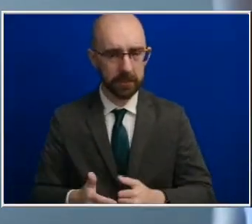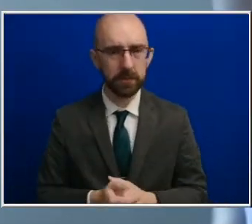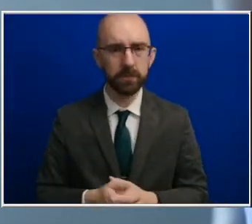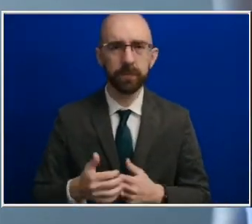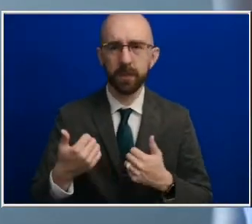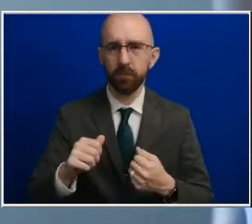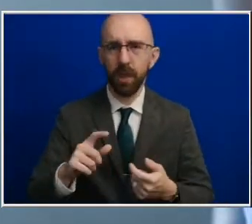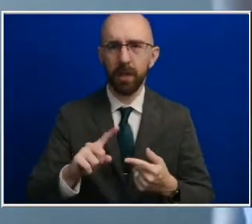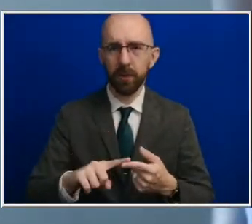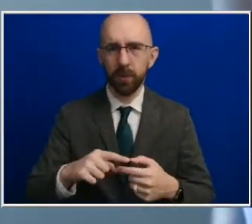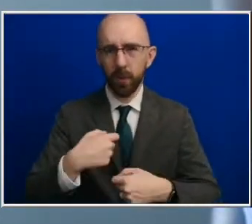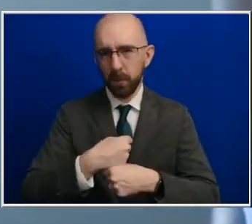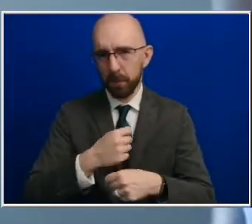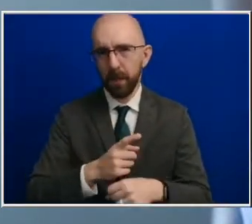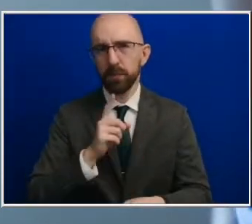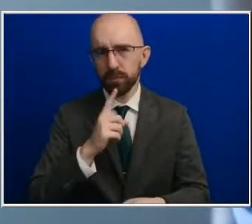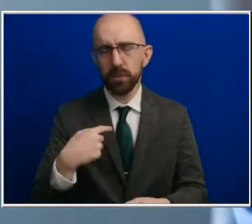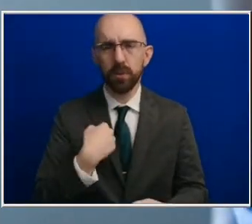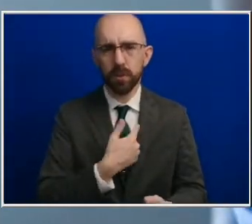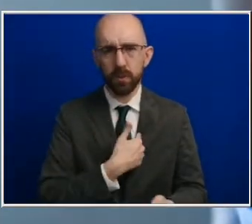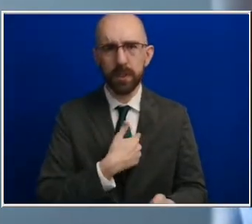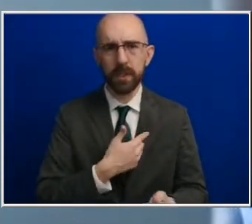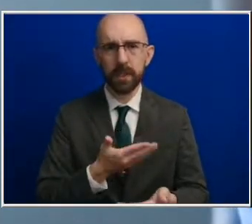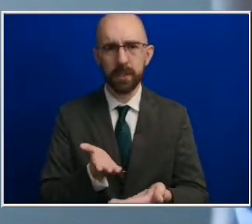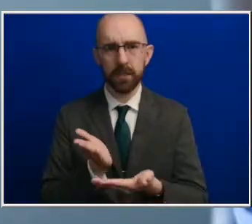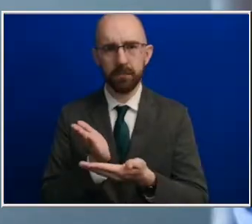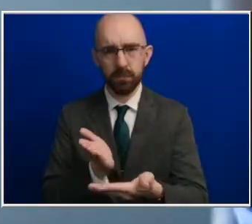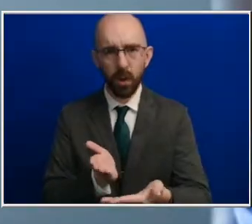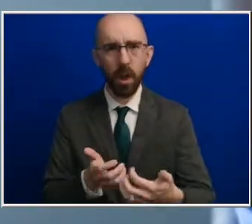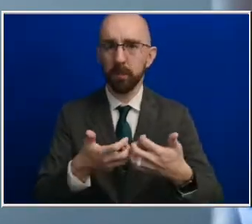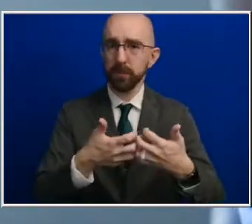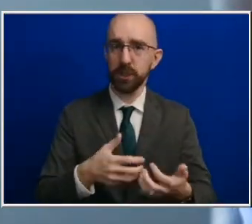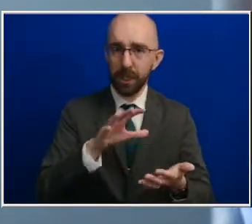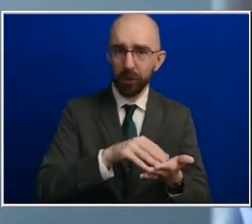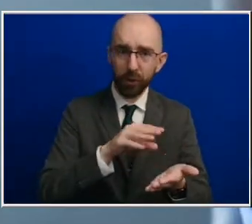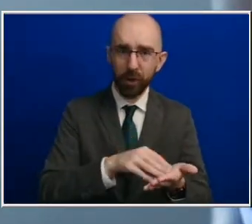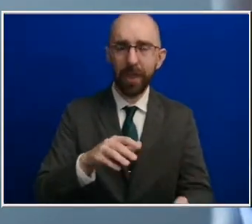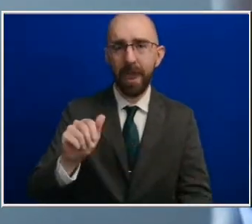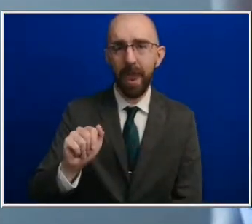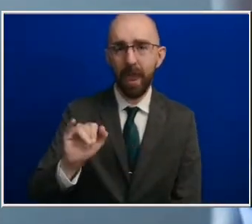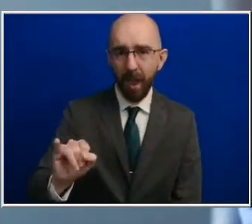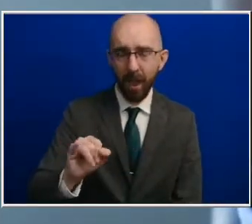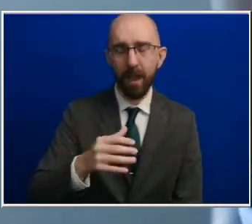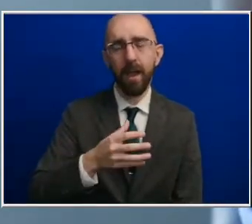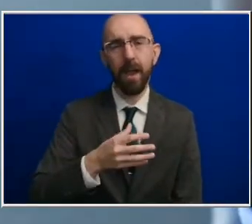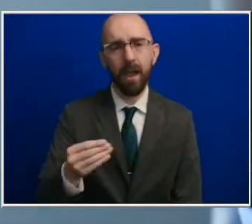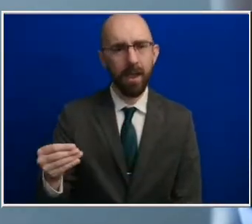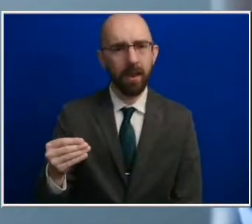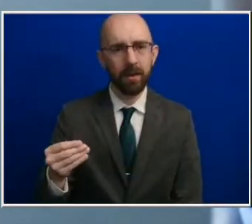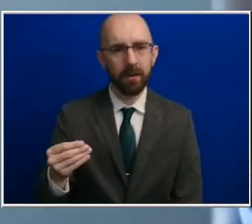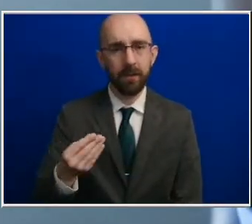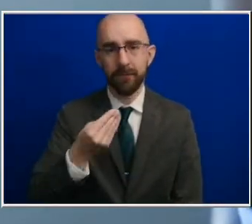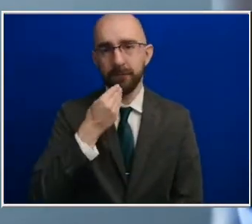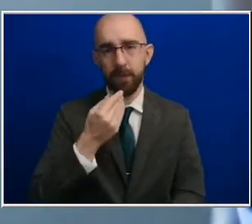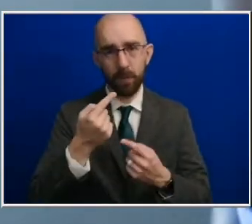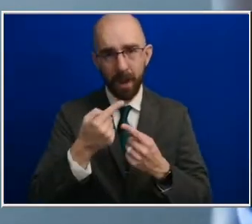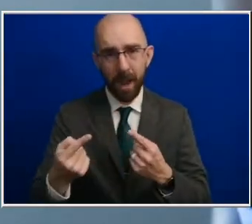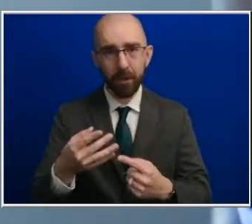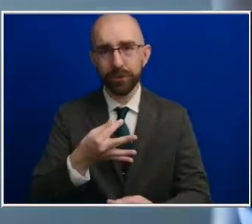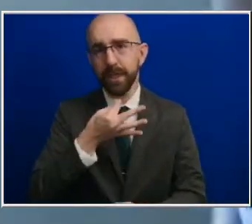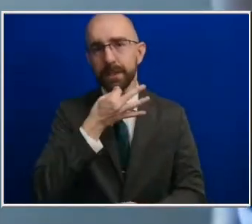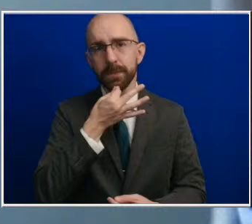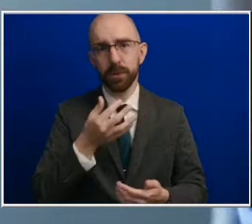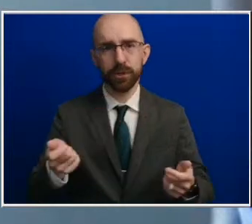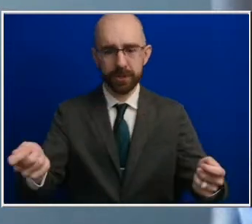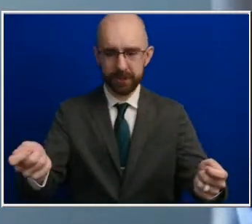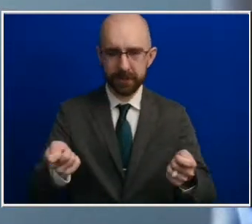make certain that we brought machine learning, AI, and food allergy experts.